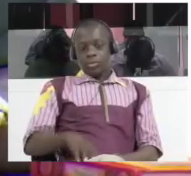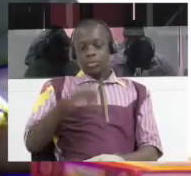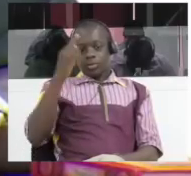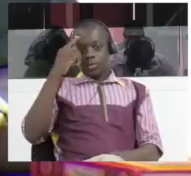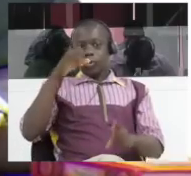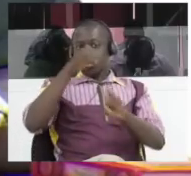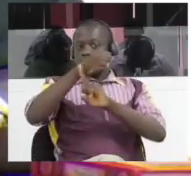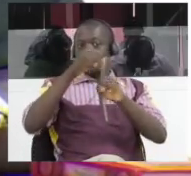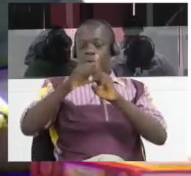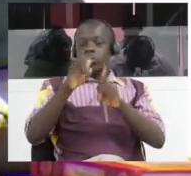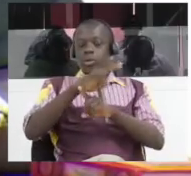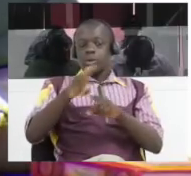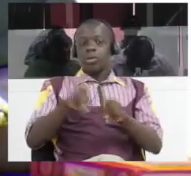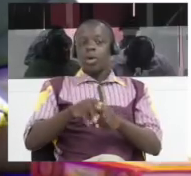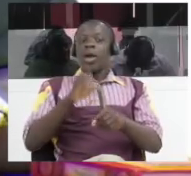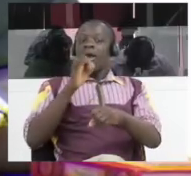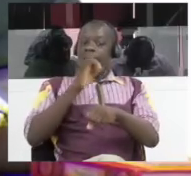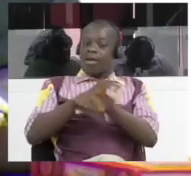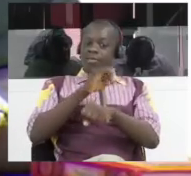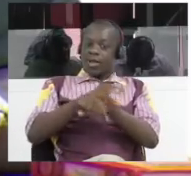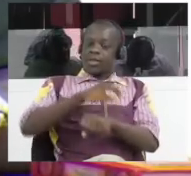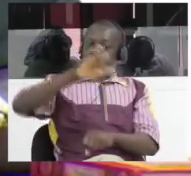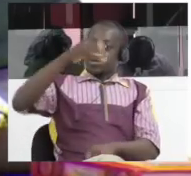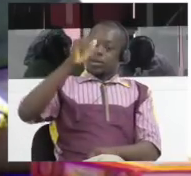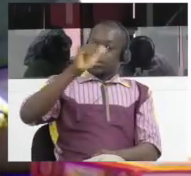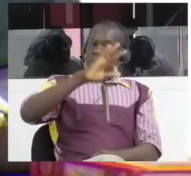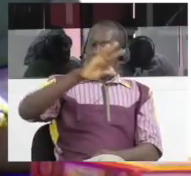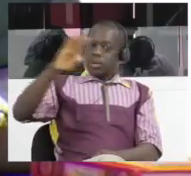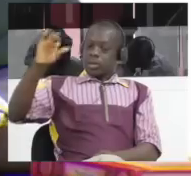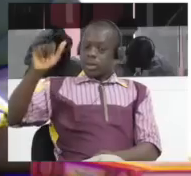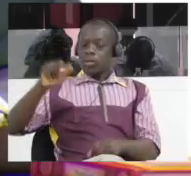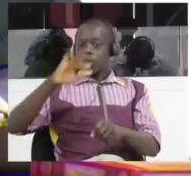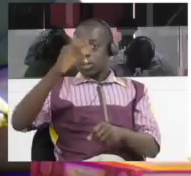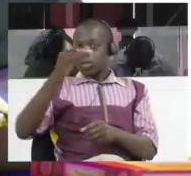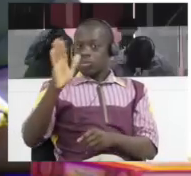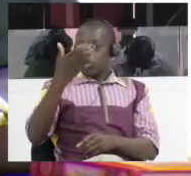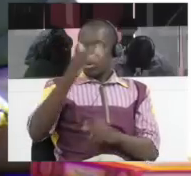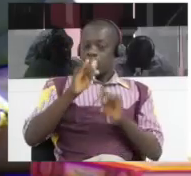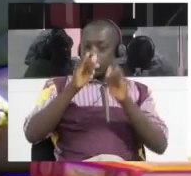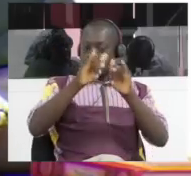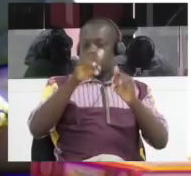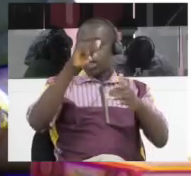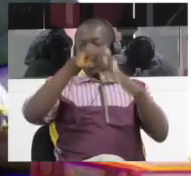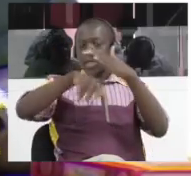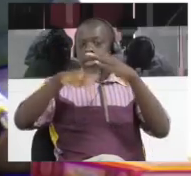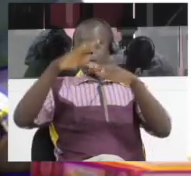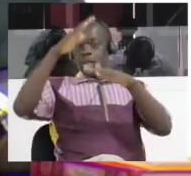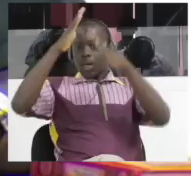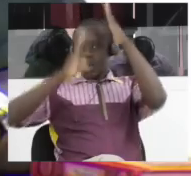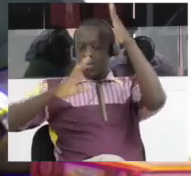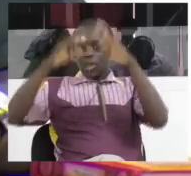unforeseen situation, I advised Jata that yes, he can go and stay at the Army headquarters, and then